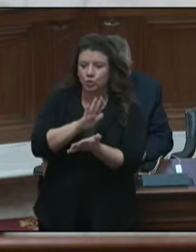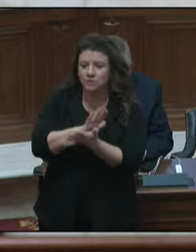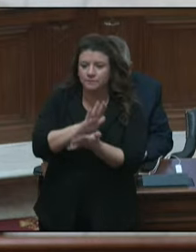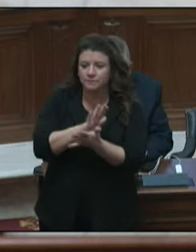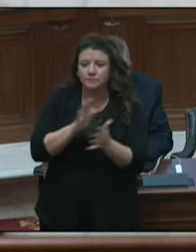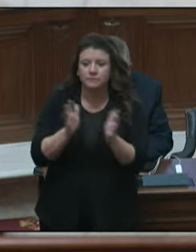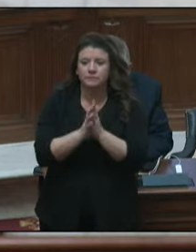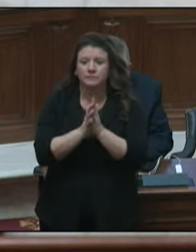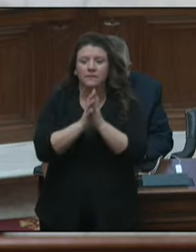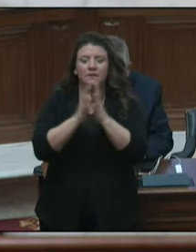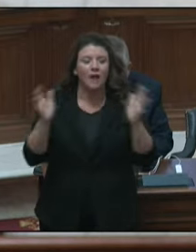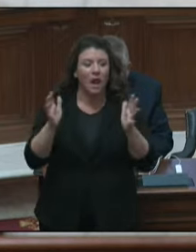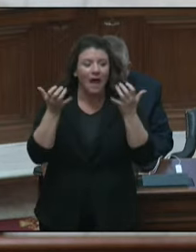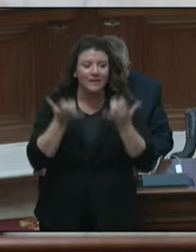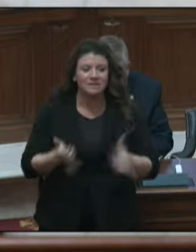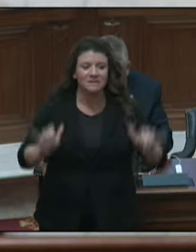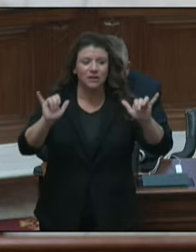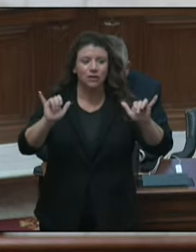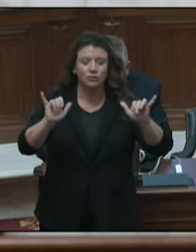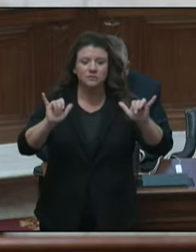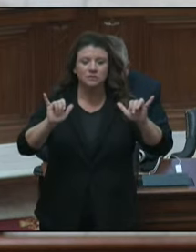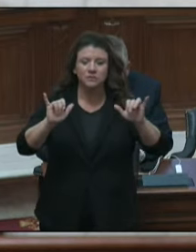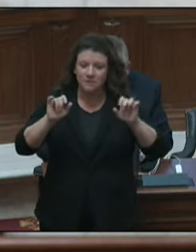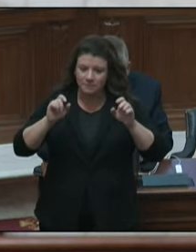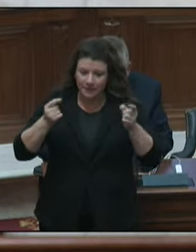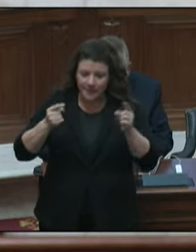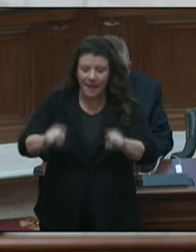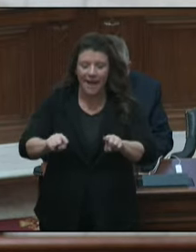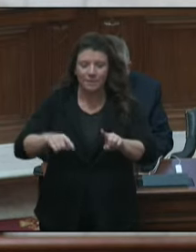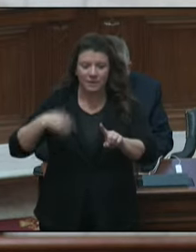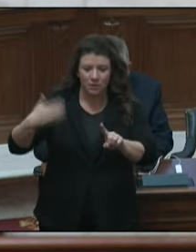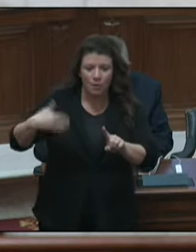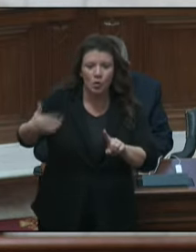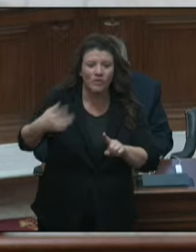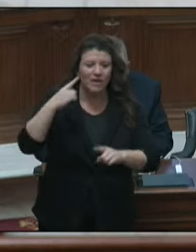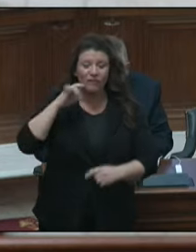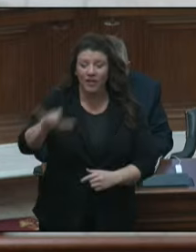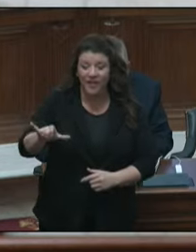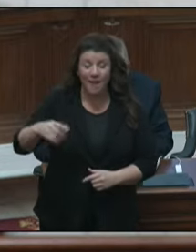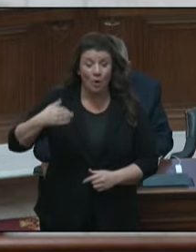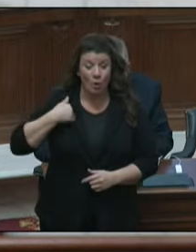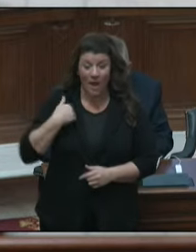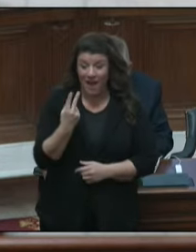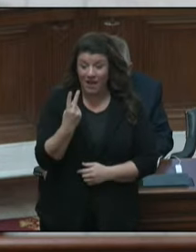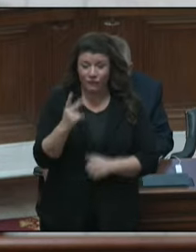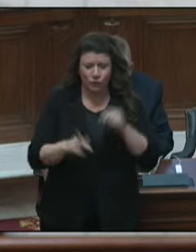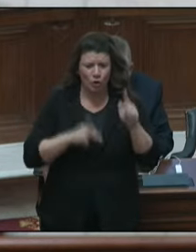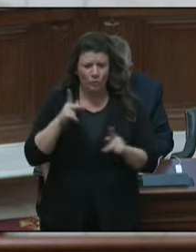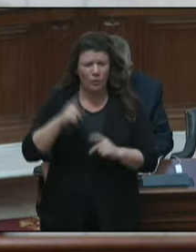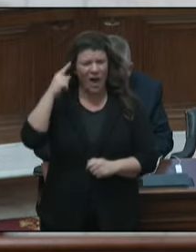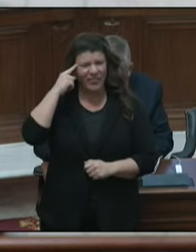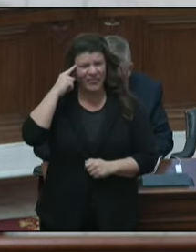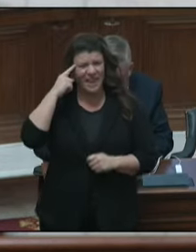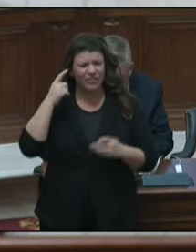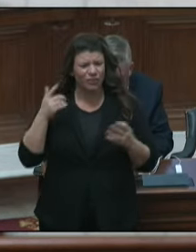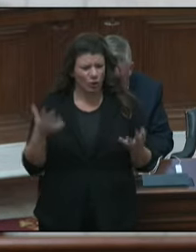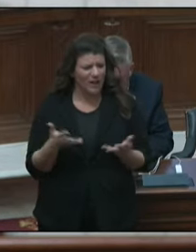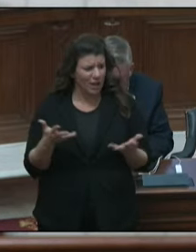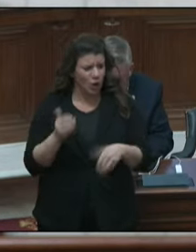a lot to still to be put forth in regard to this, but we have two people, and I think they're here